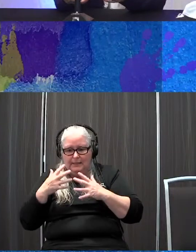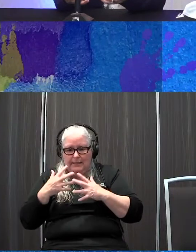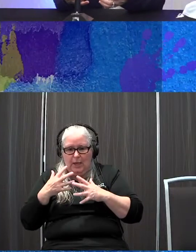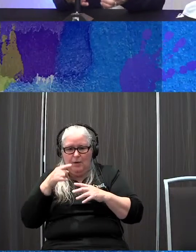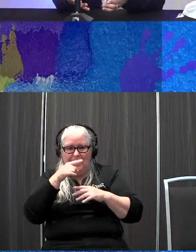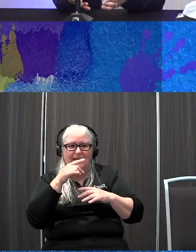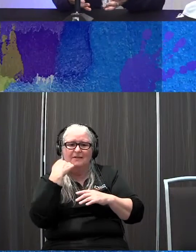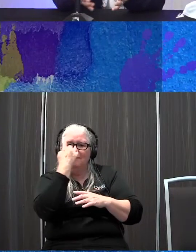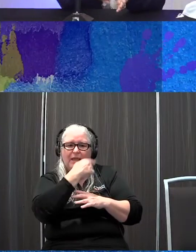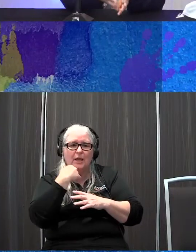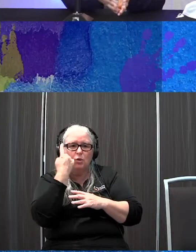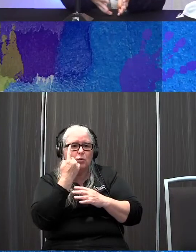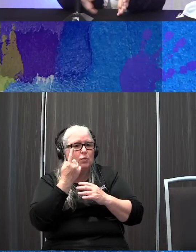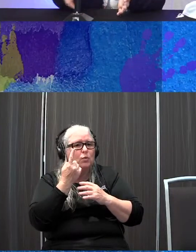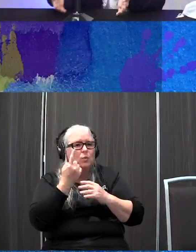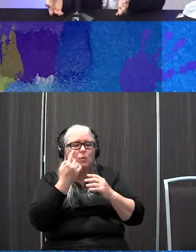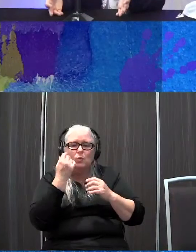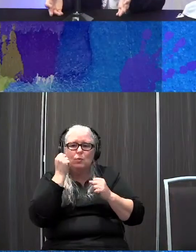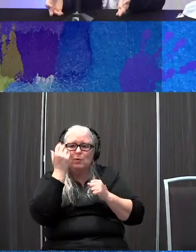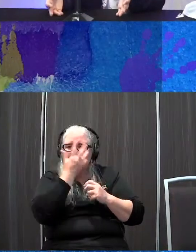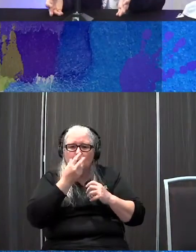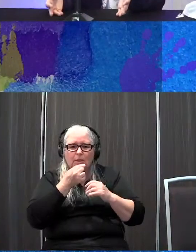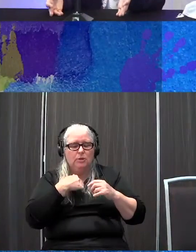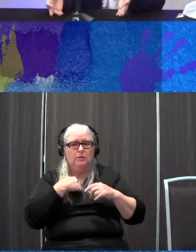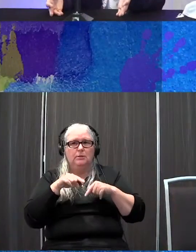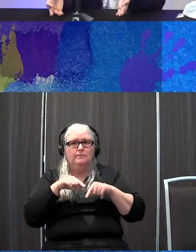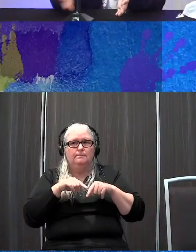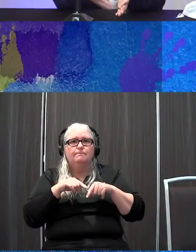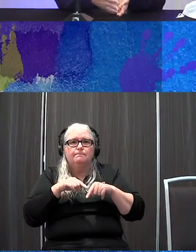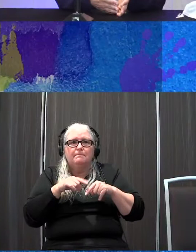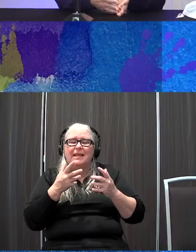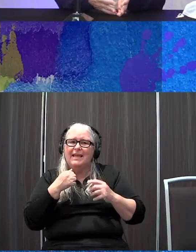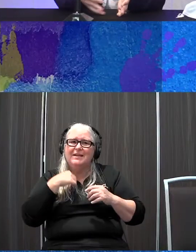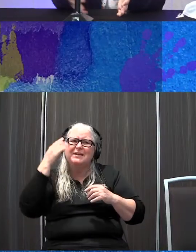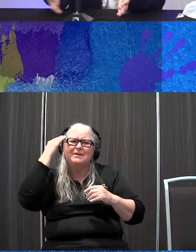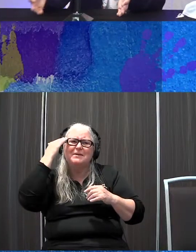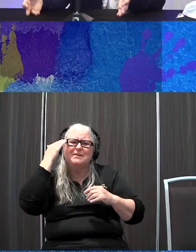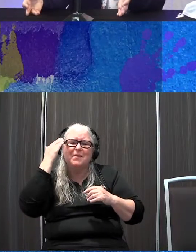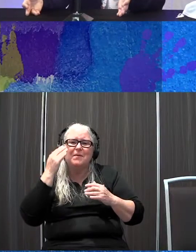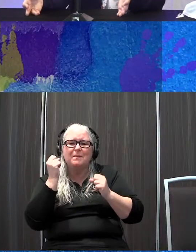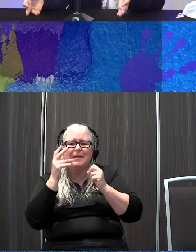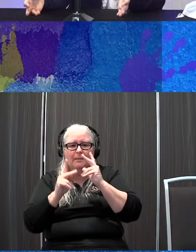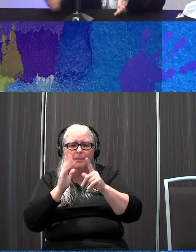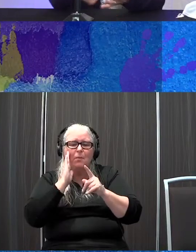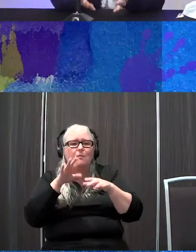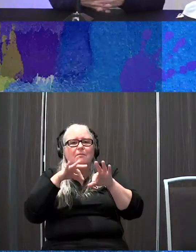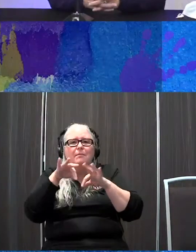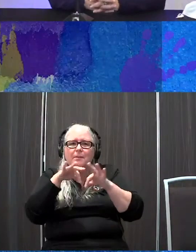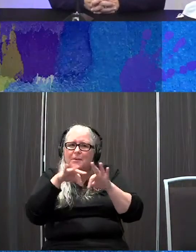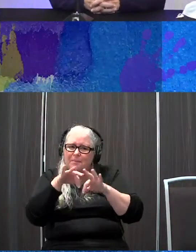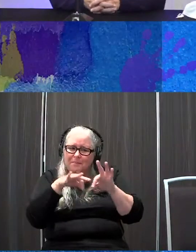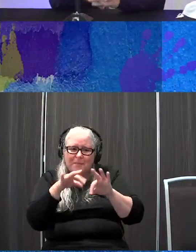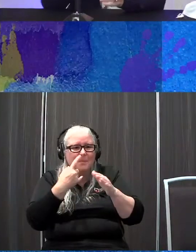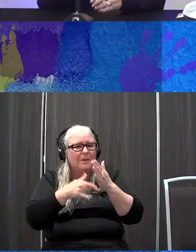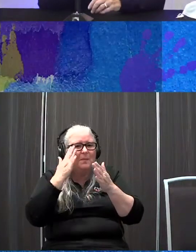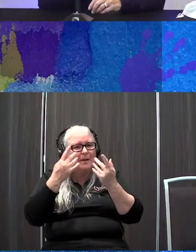feeling really anxious. And I'm sure that there were a lot of things that people did in terms of explaining to him what was going to happen. So there are many things we